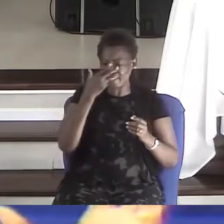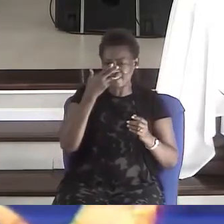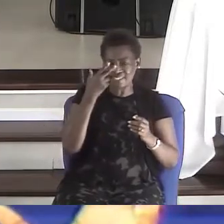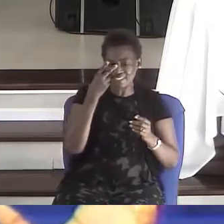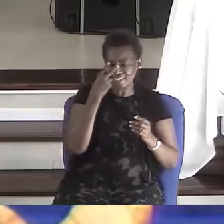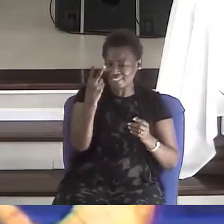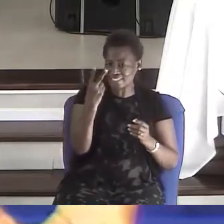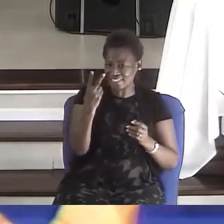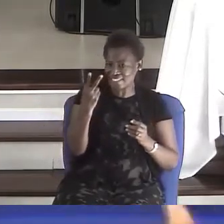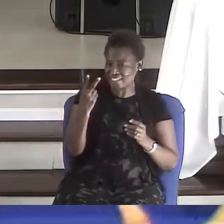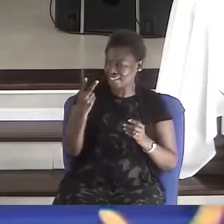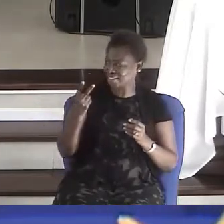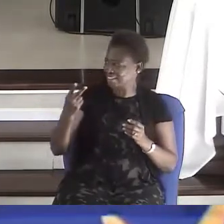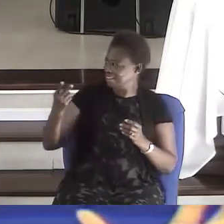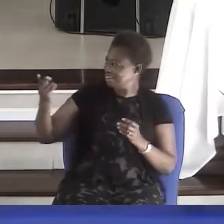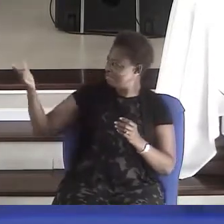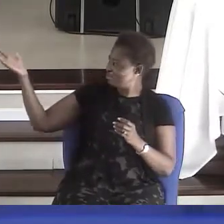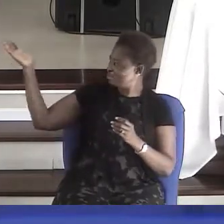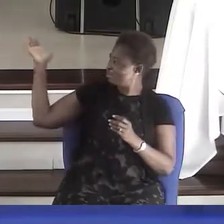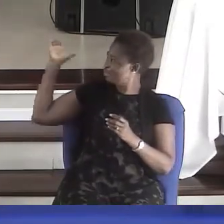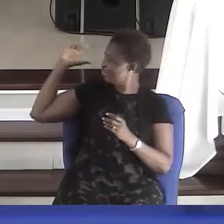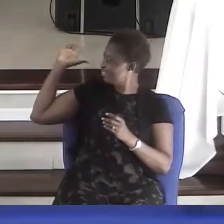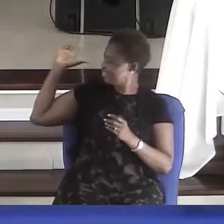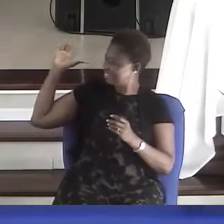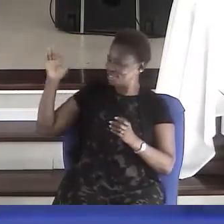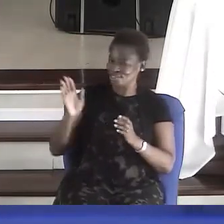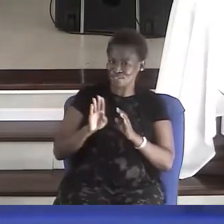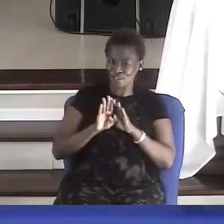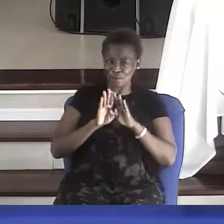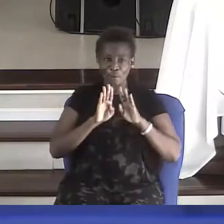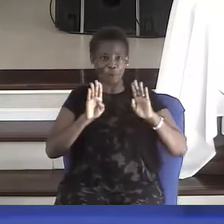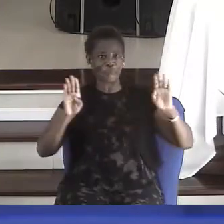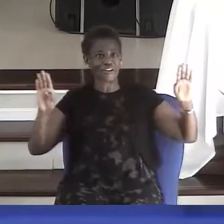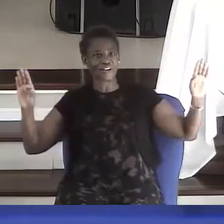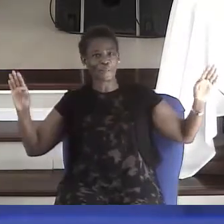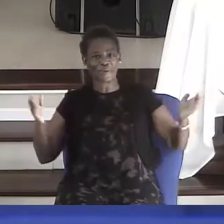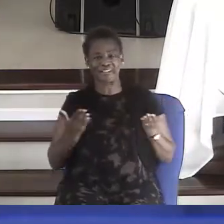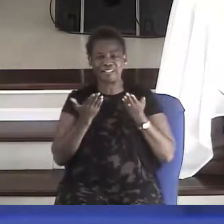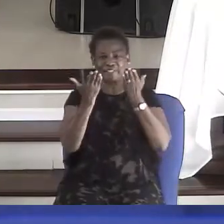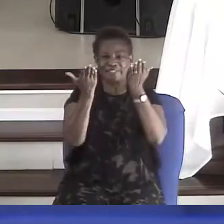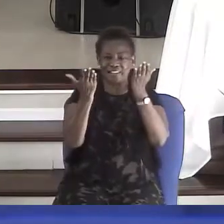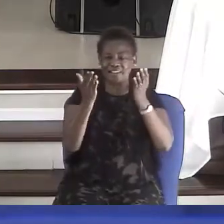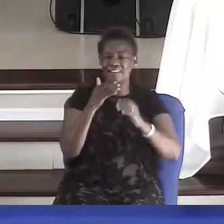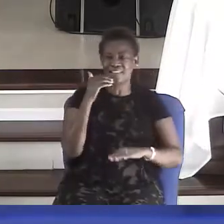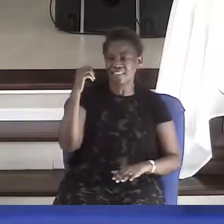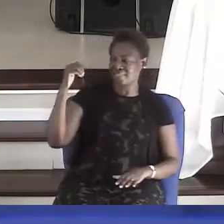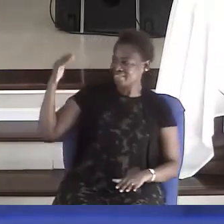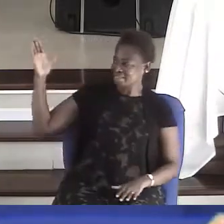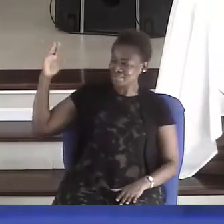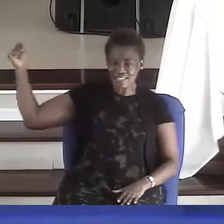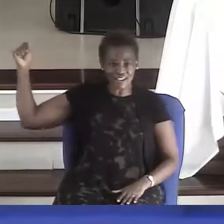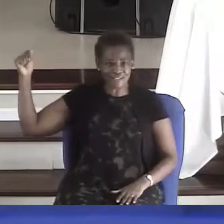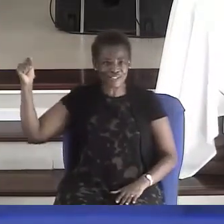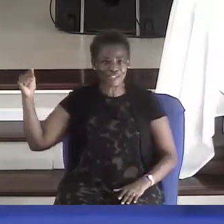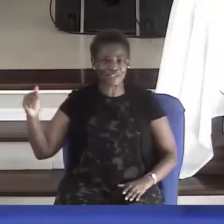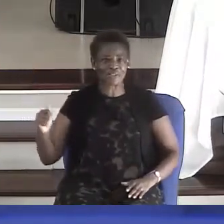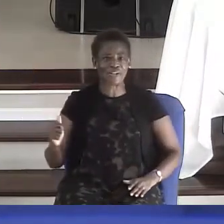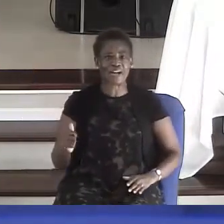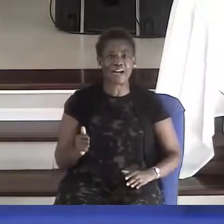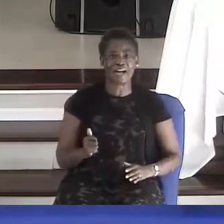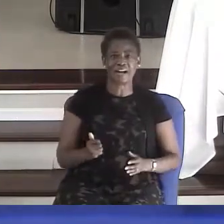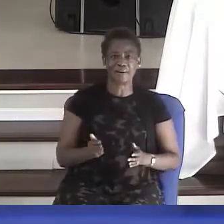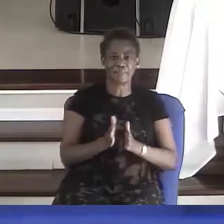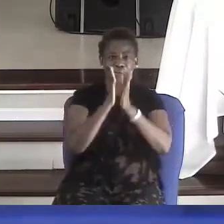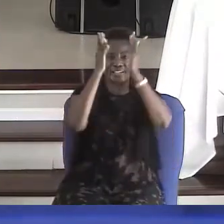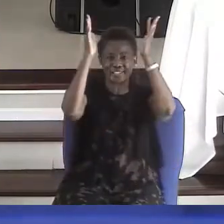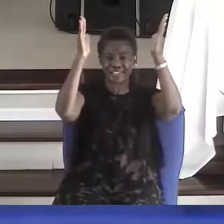and opening us to praise and giving themselves to praising the Lord, irrespective of what is happening. And